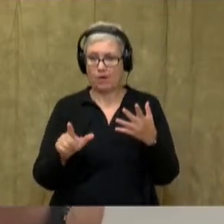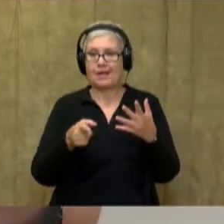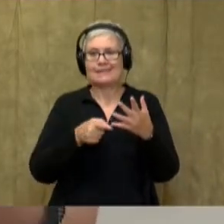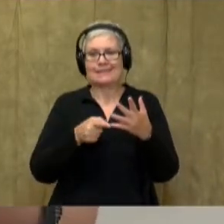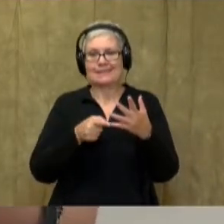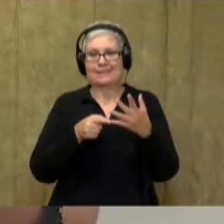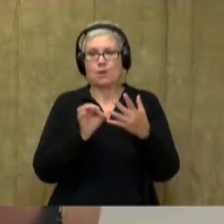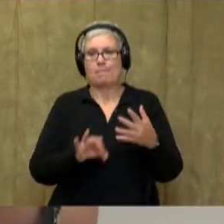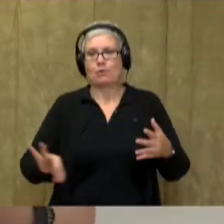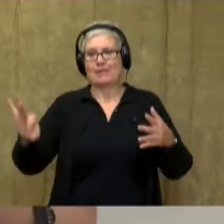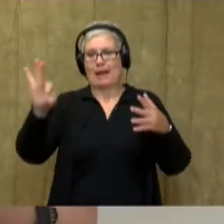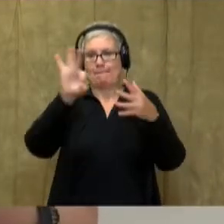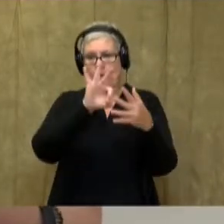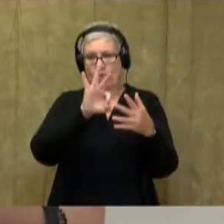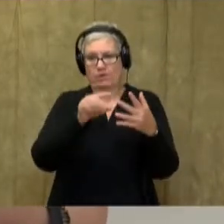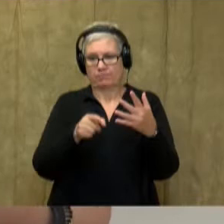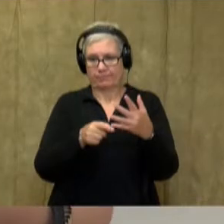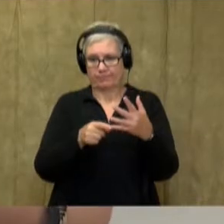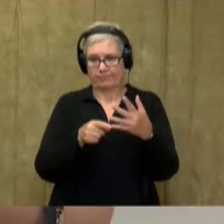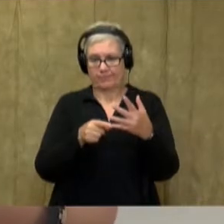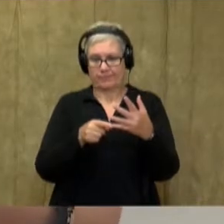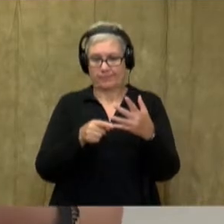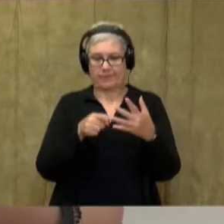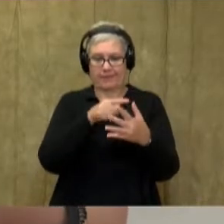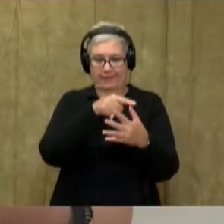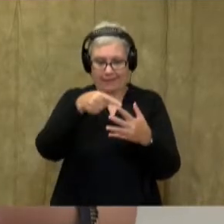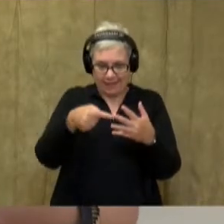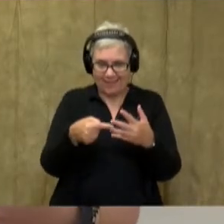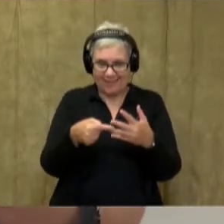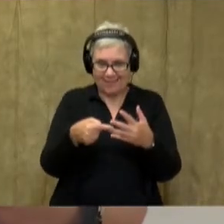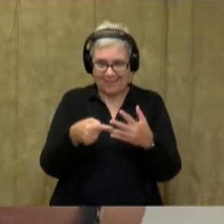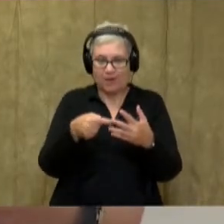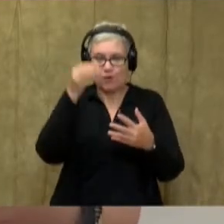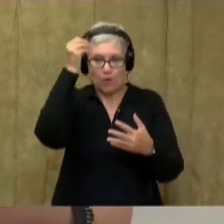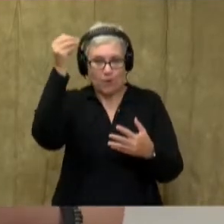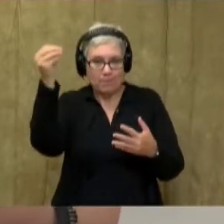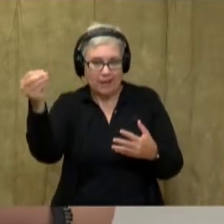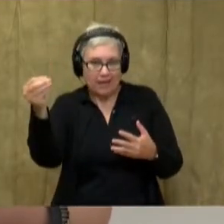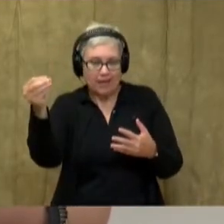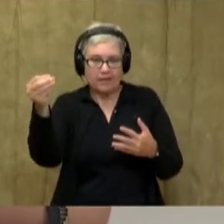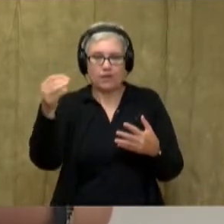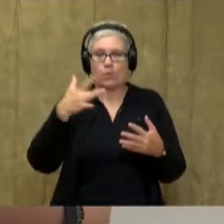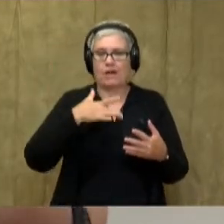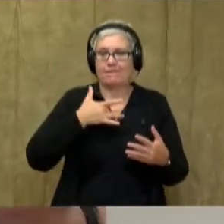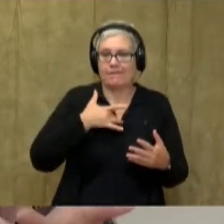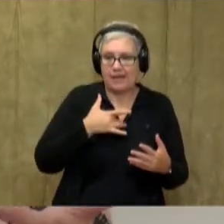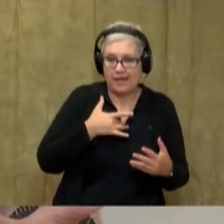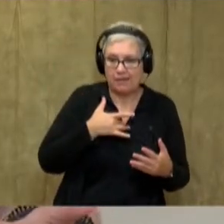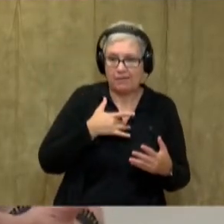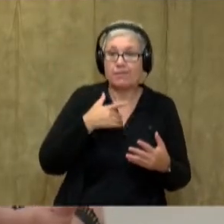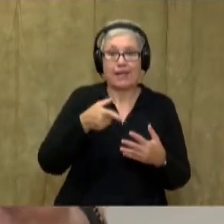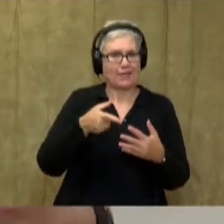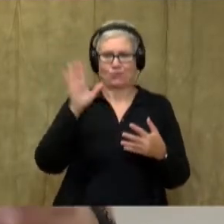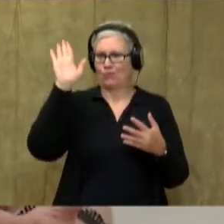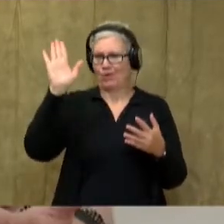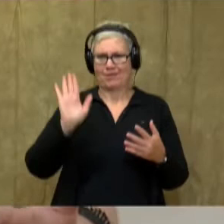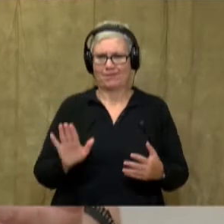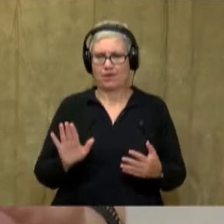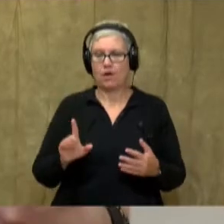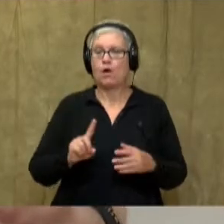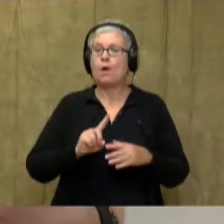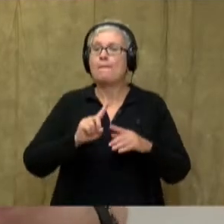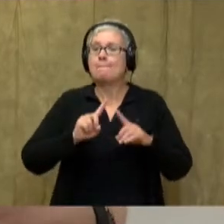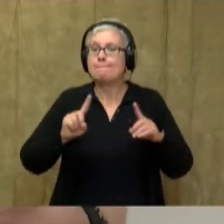is what takes that persuasion, telling people your opinion and why you feel that way. That's all great. But